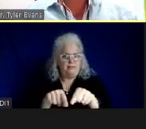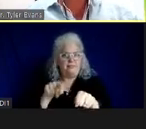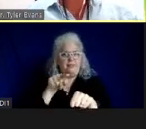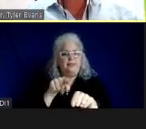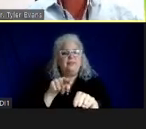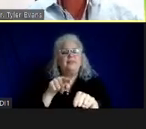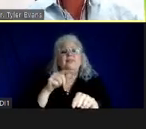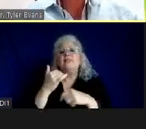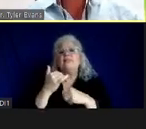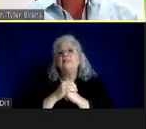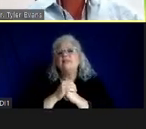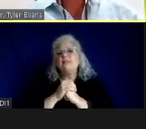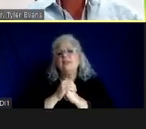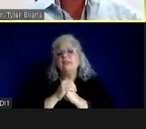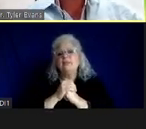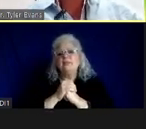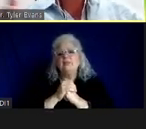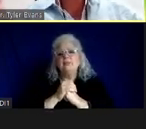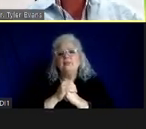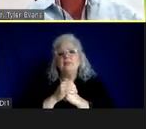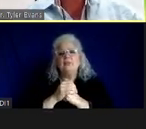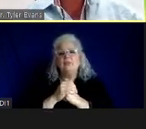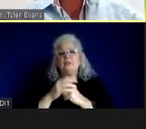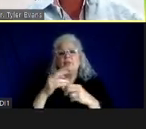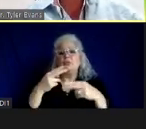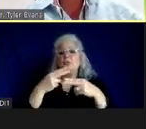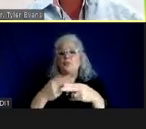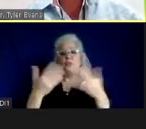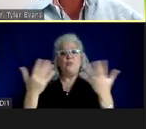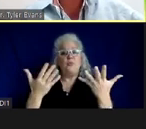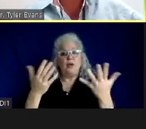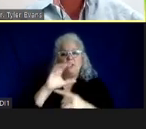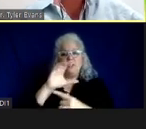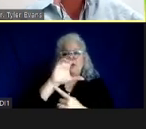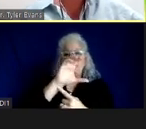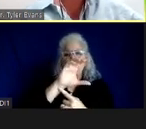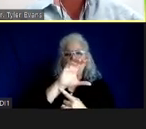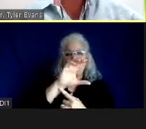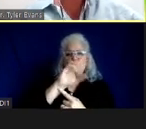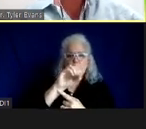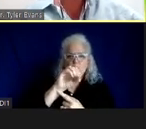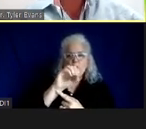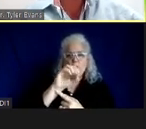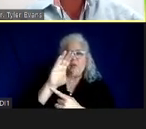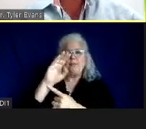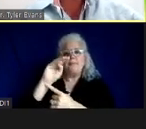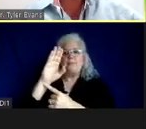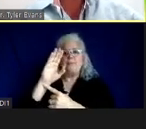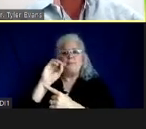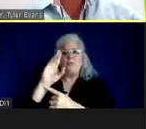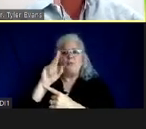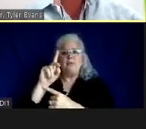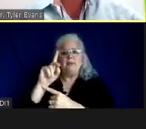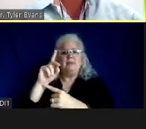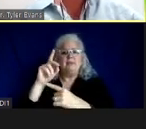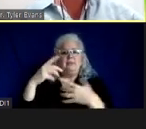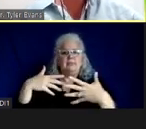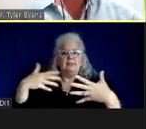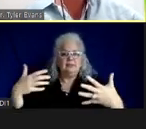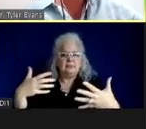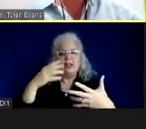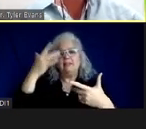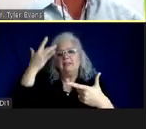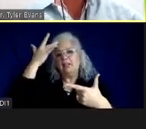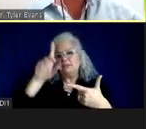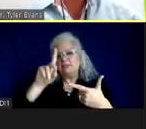looking at, so risk factors. One of them being intellectual and developmental disabilities, or IDD, and so that would put